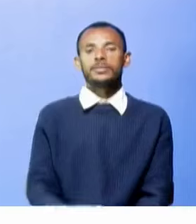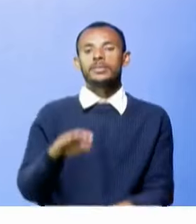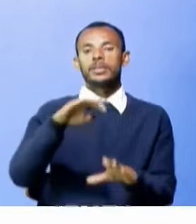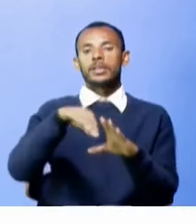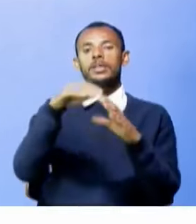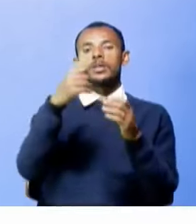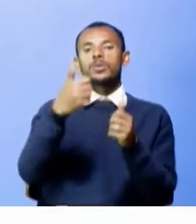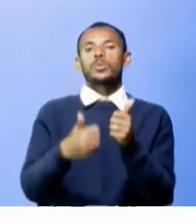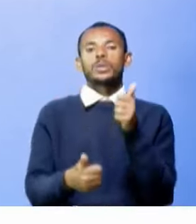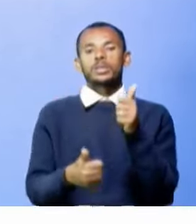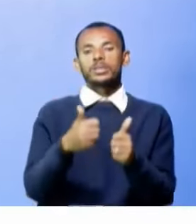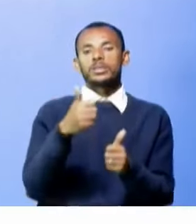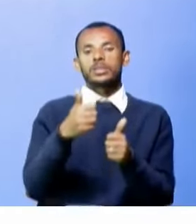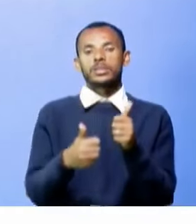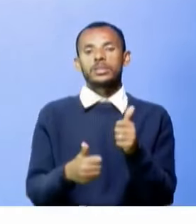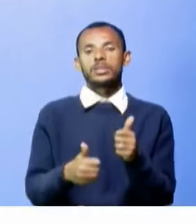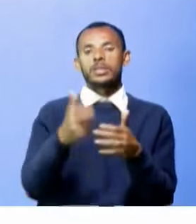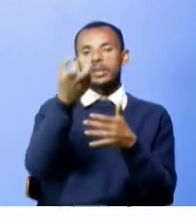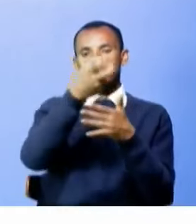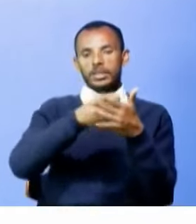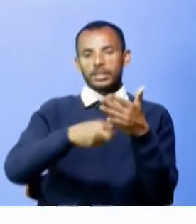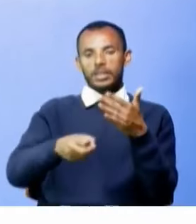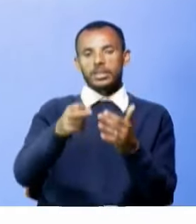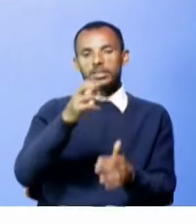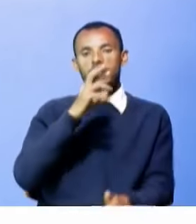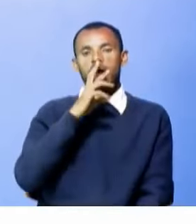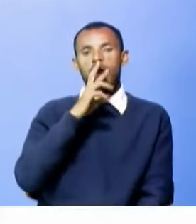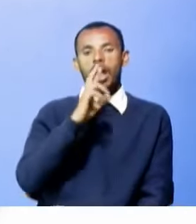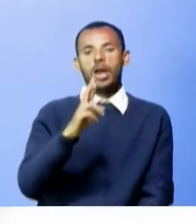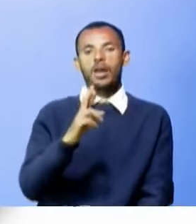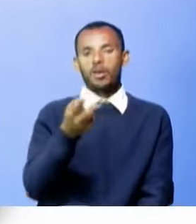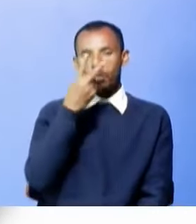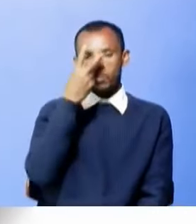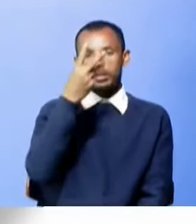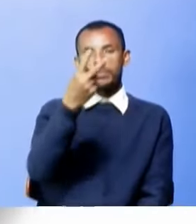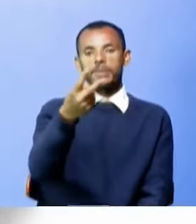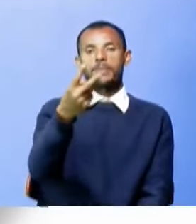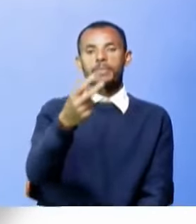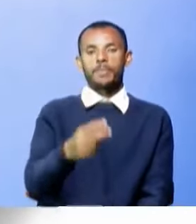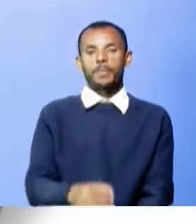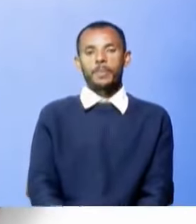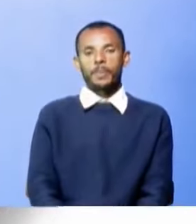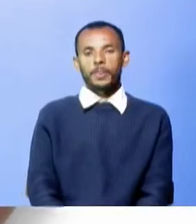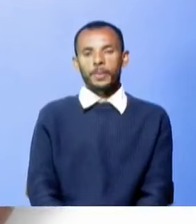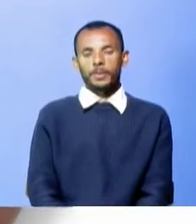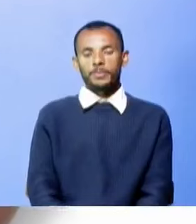in which results are observed.